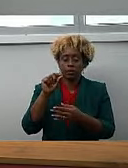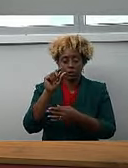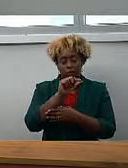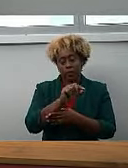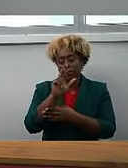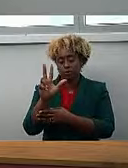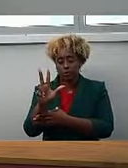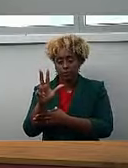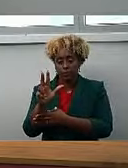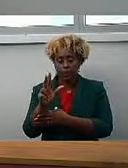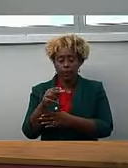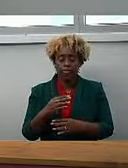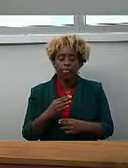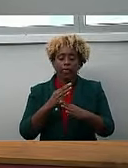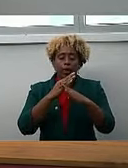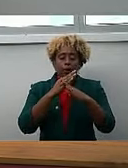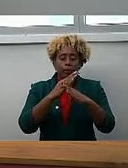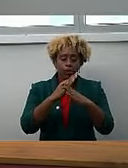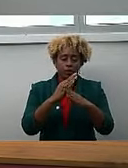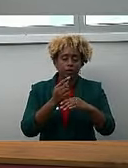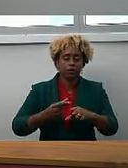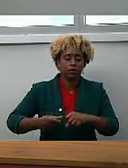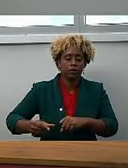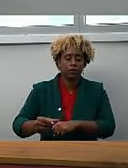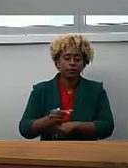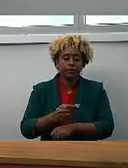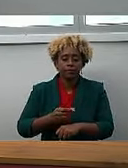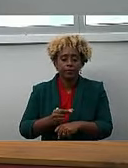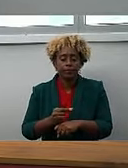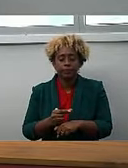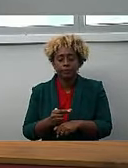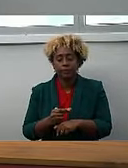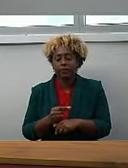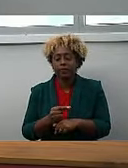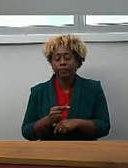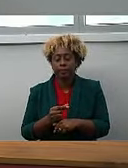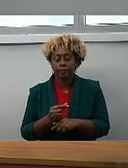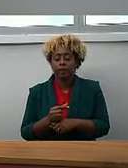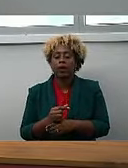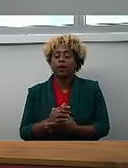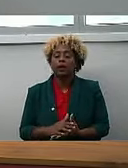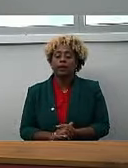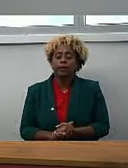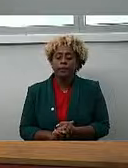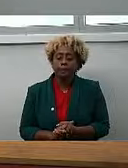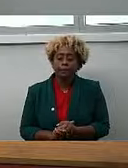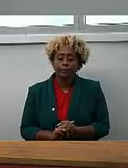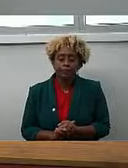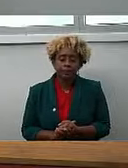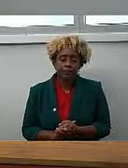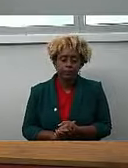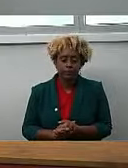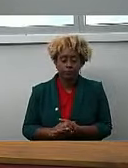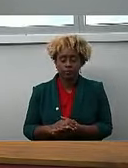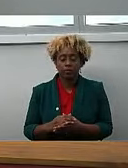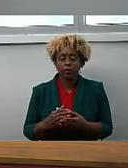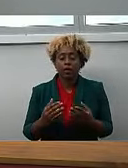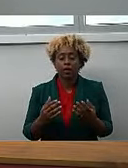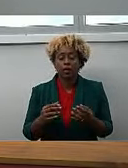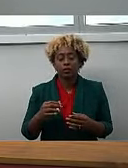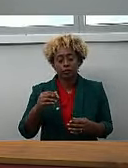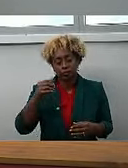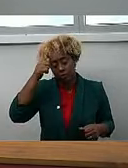Protecting Grenada's patrimony. Madam President, Mr. Speaker, as we commemorate